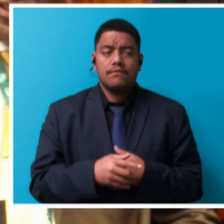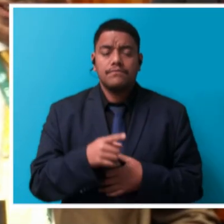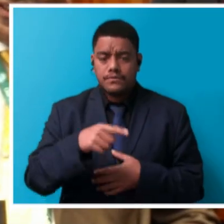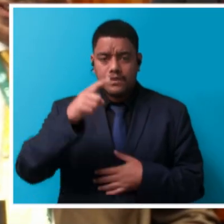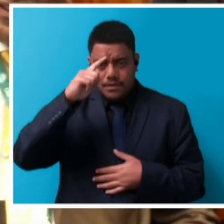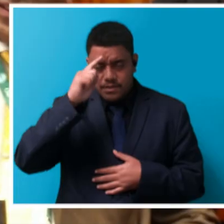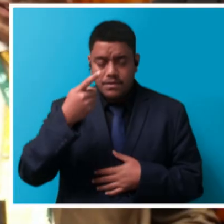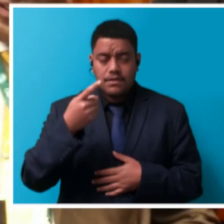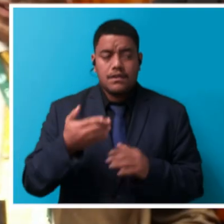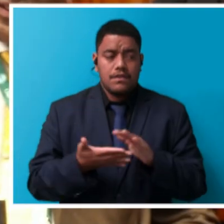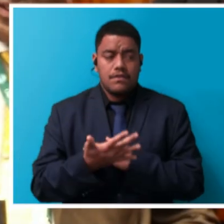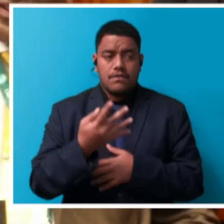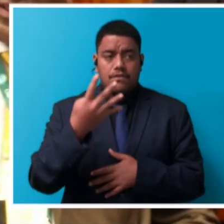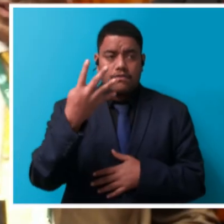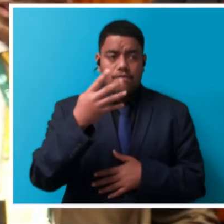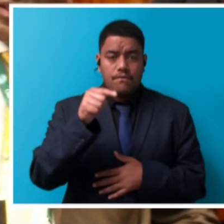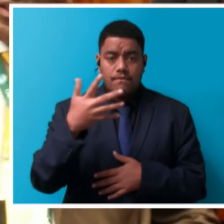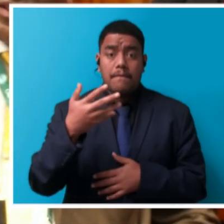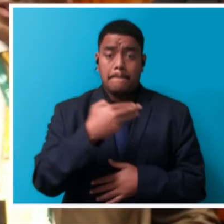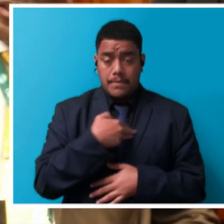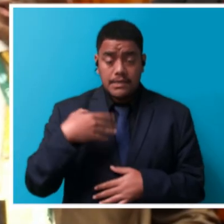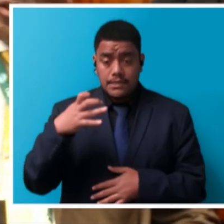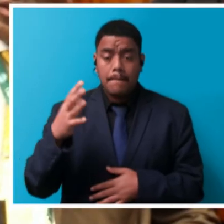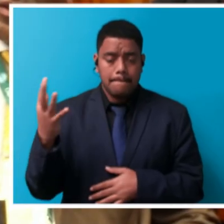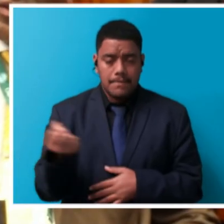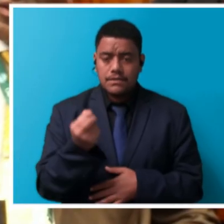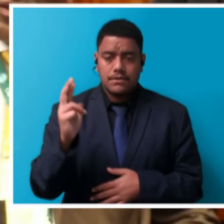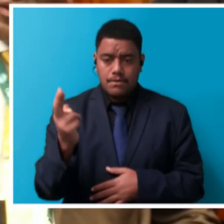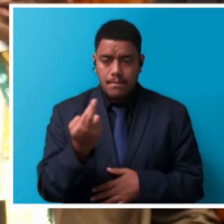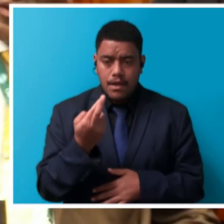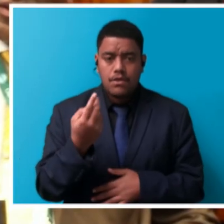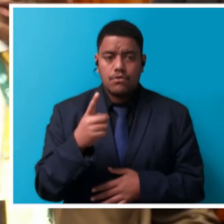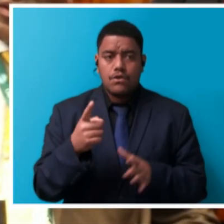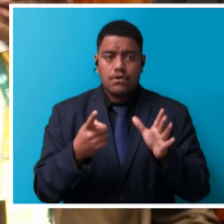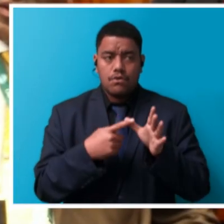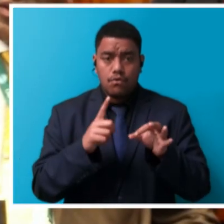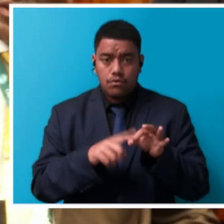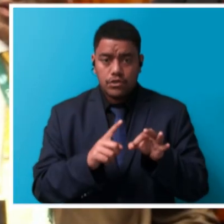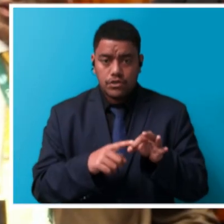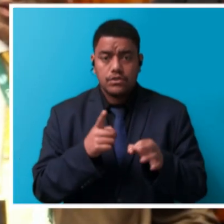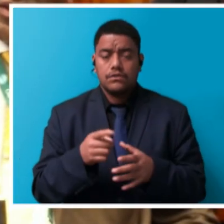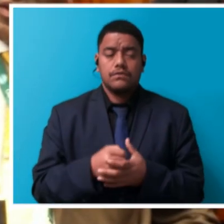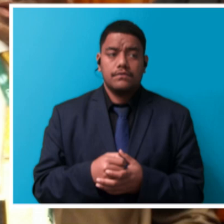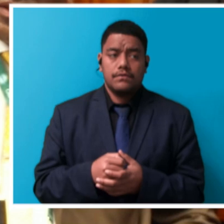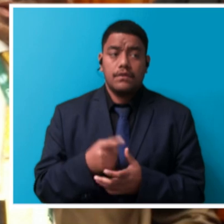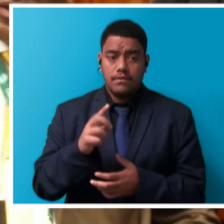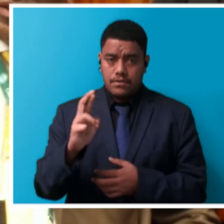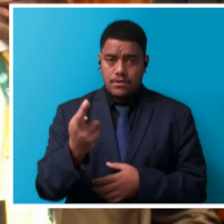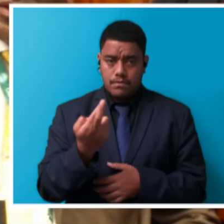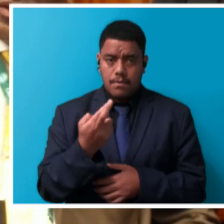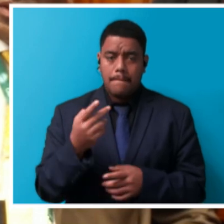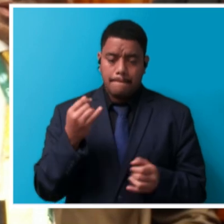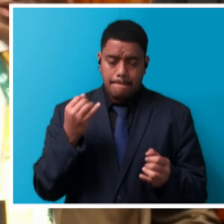45.4, the Minister must reply to a question unless it would be inconsistent. A reply must be